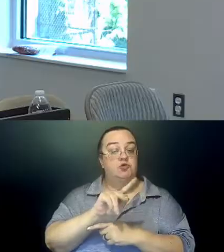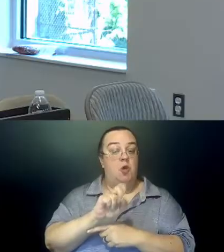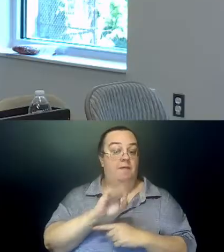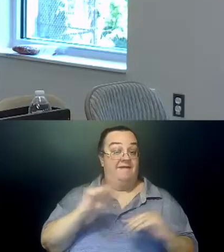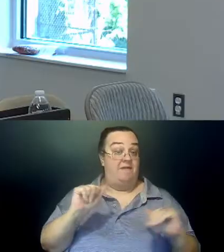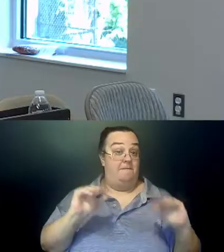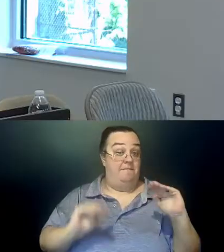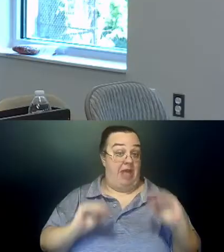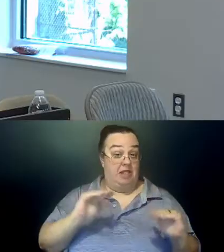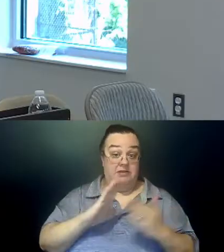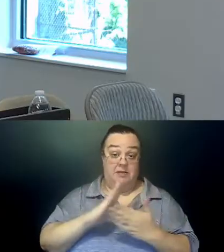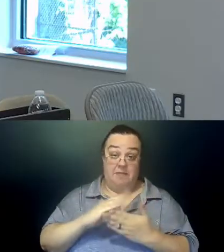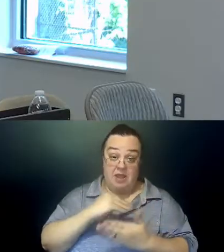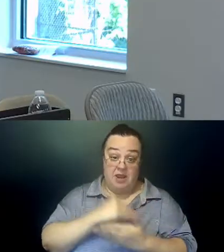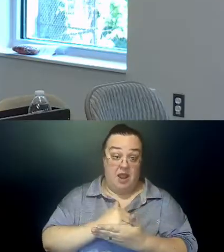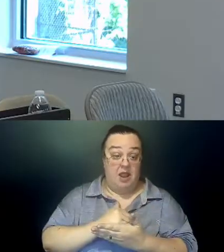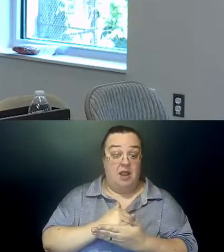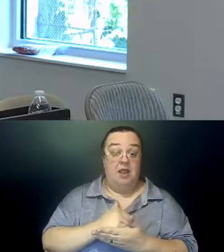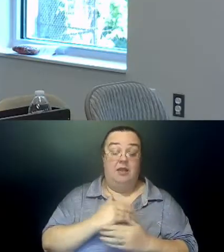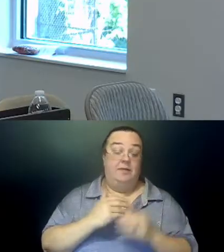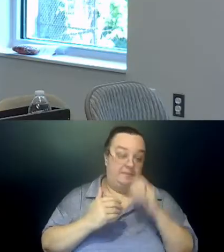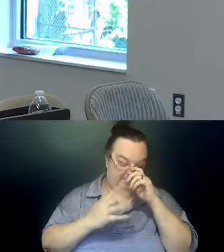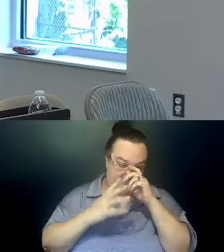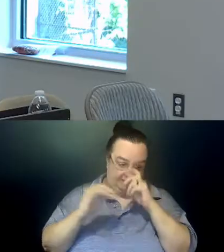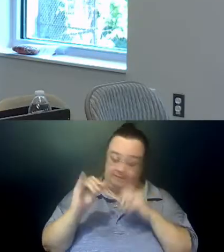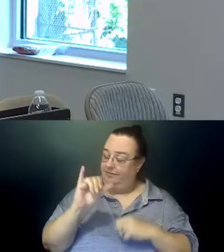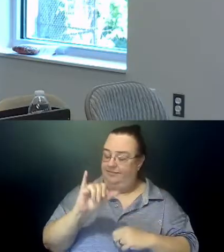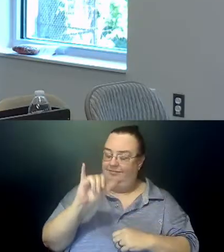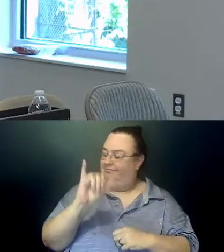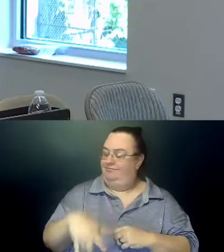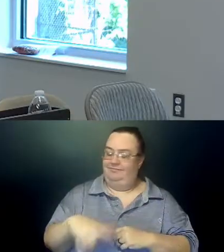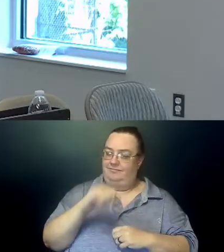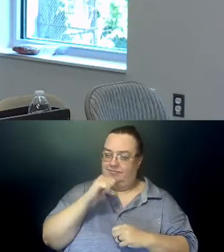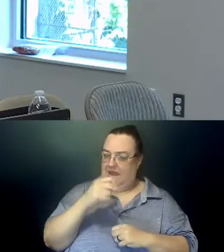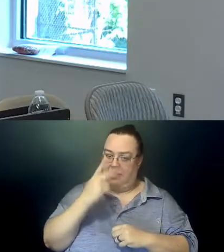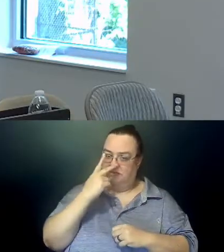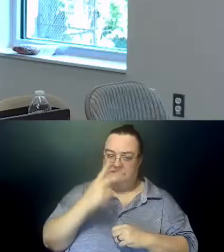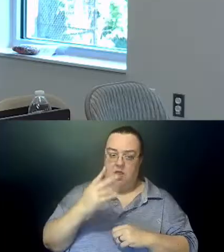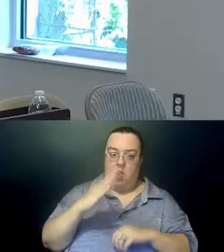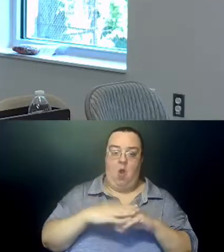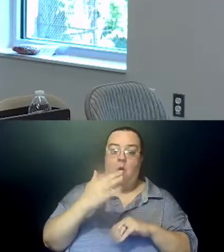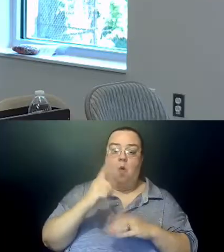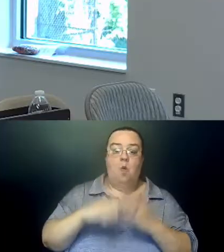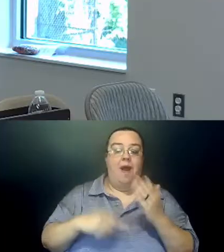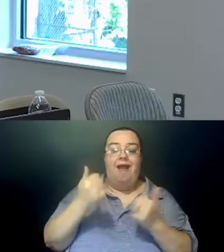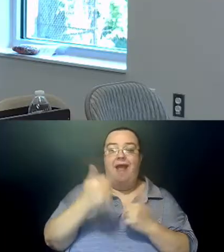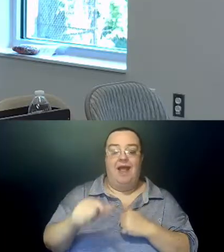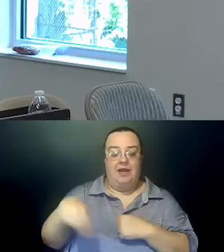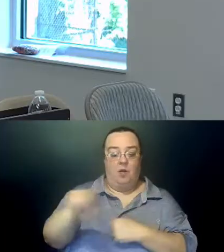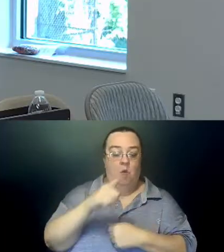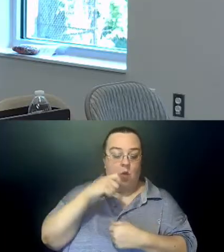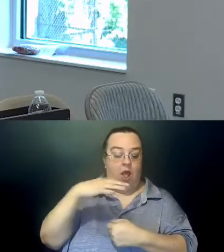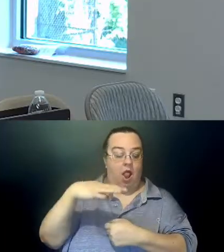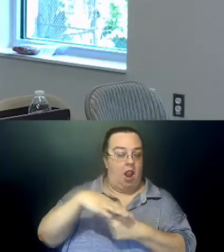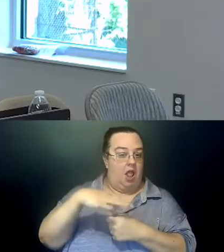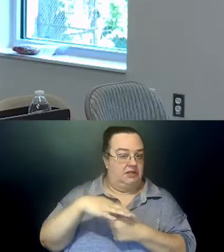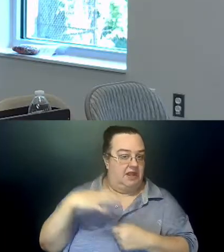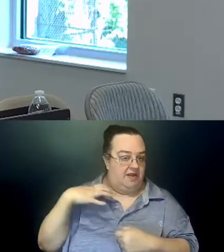And that's not predicated on what any elected officials did prior to those currently